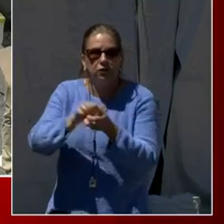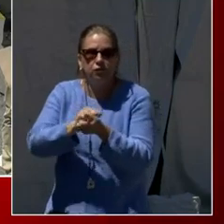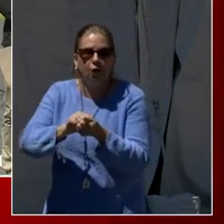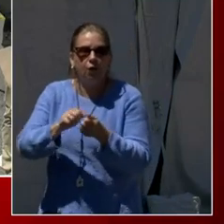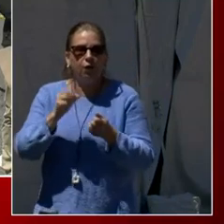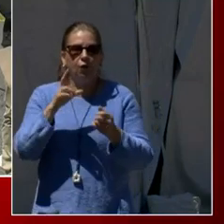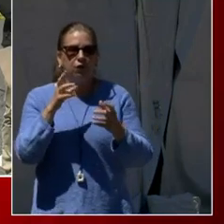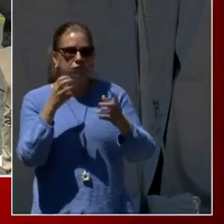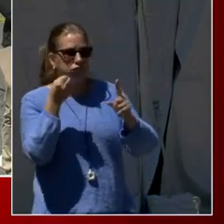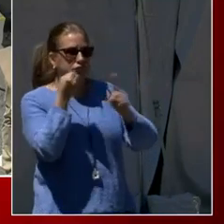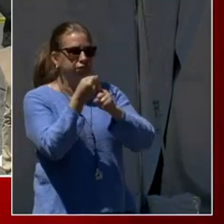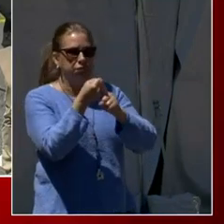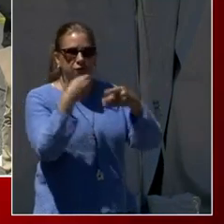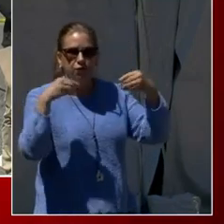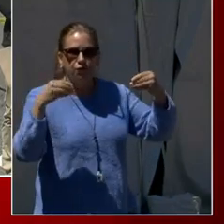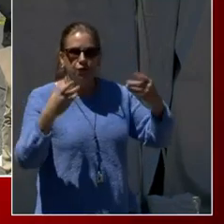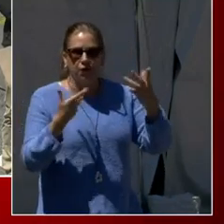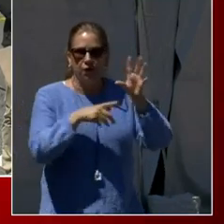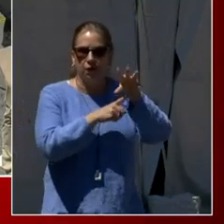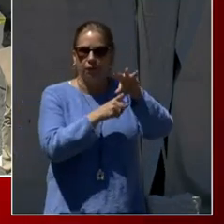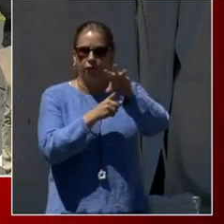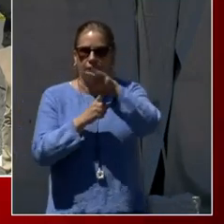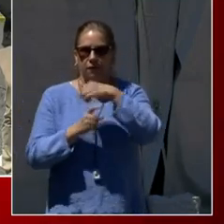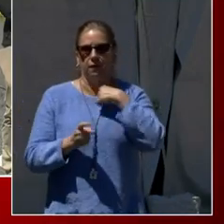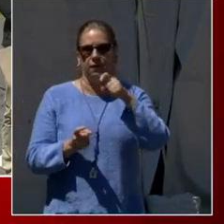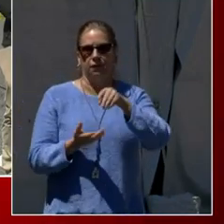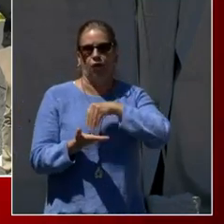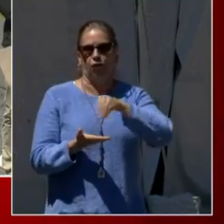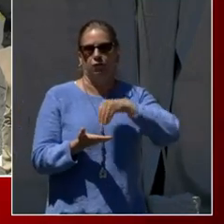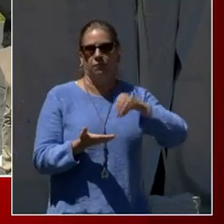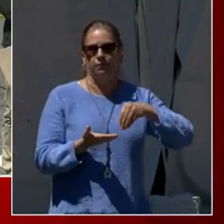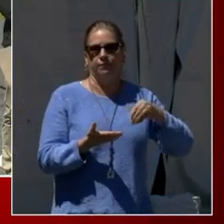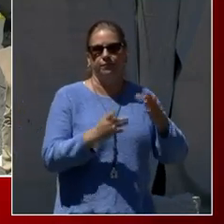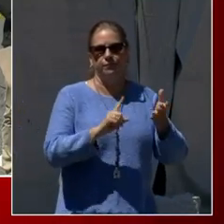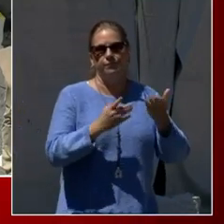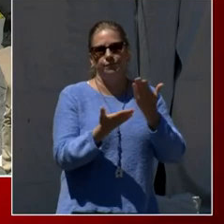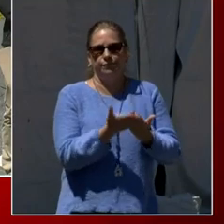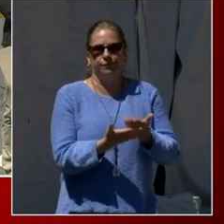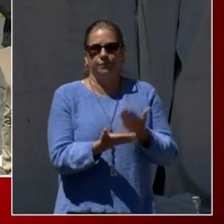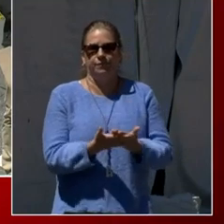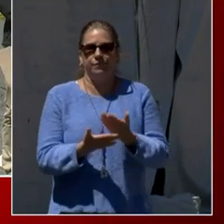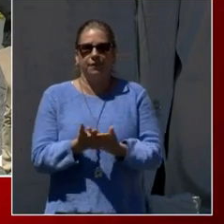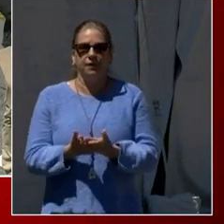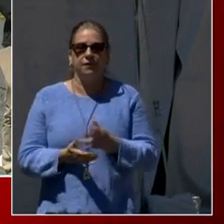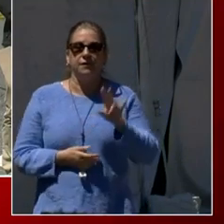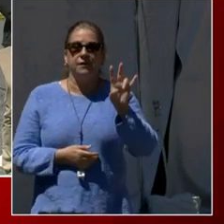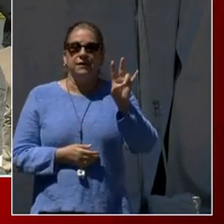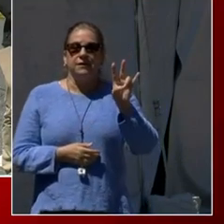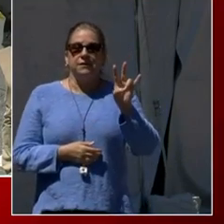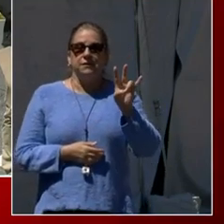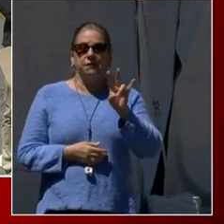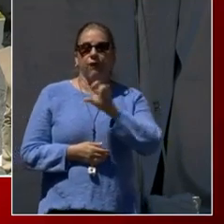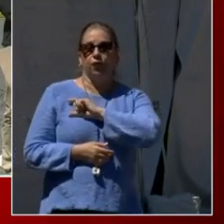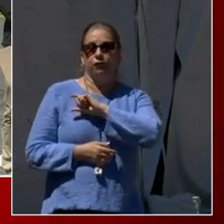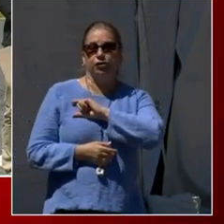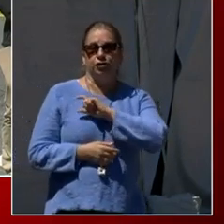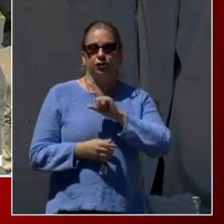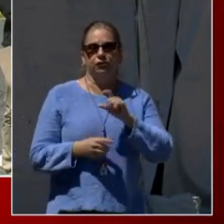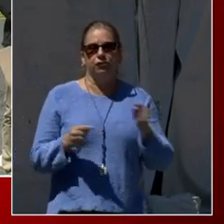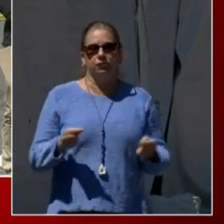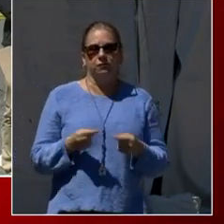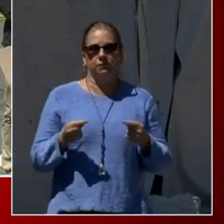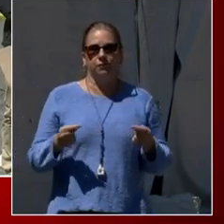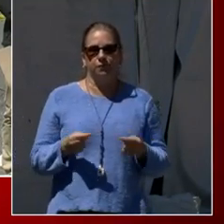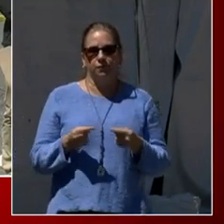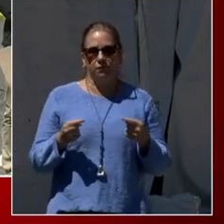up. We had 7 MPD officers that were injured. None of them required